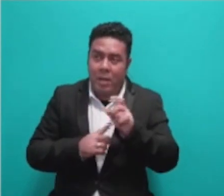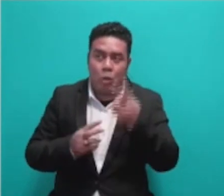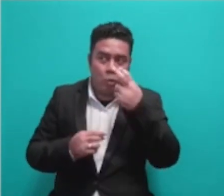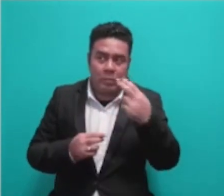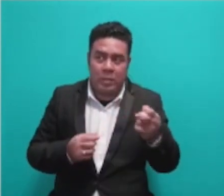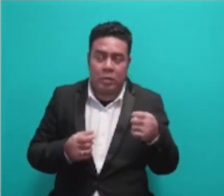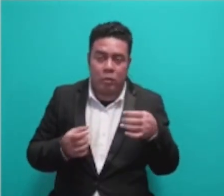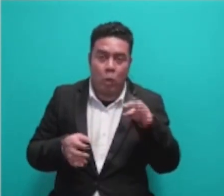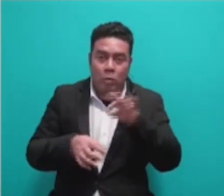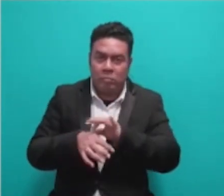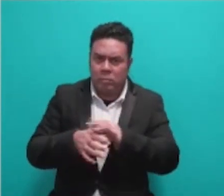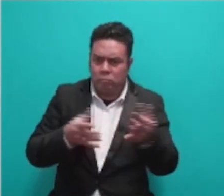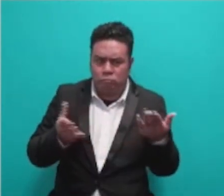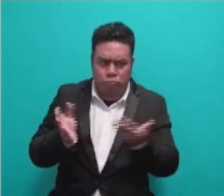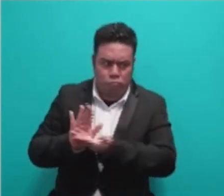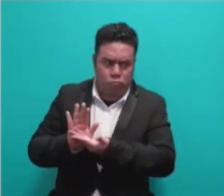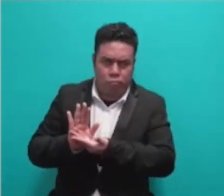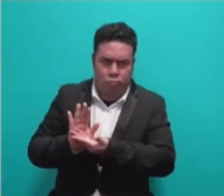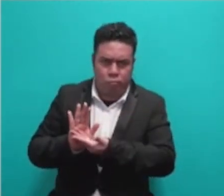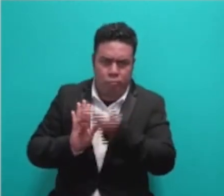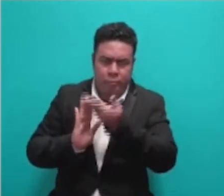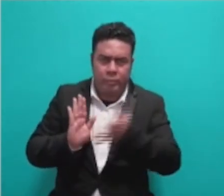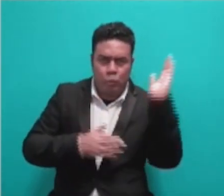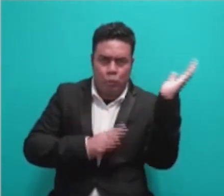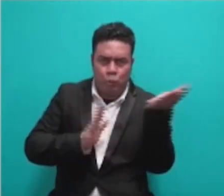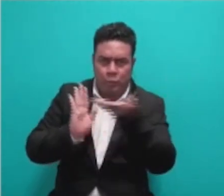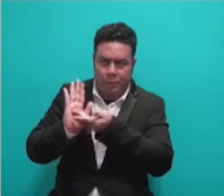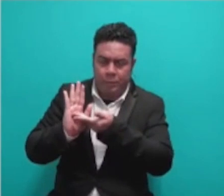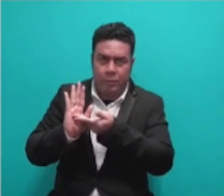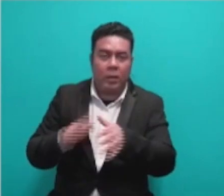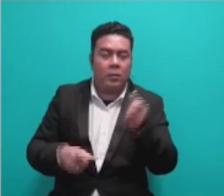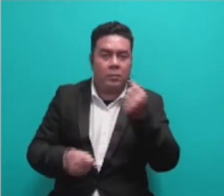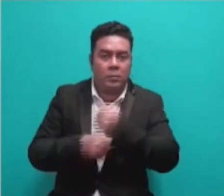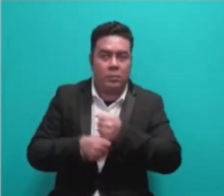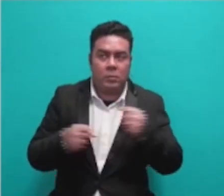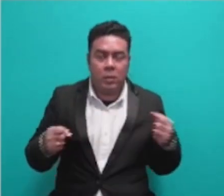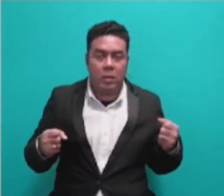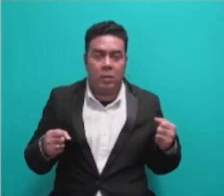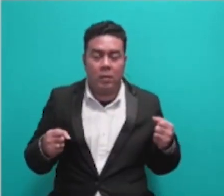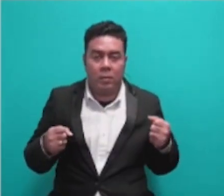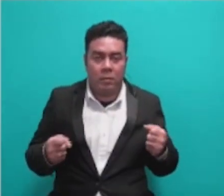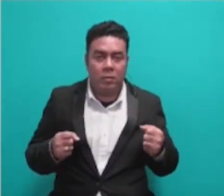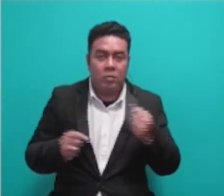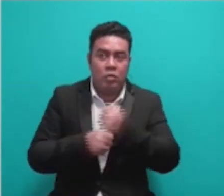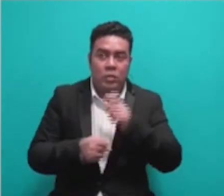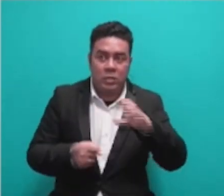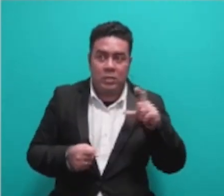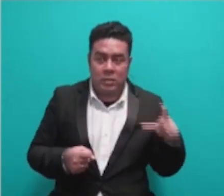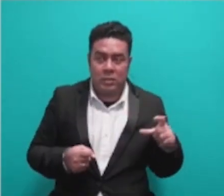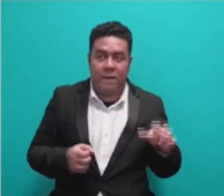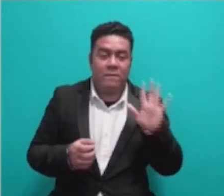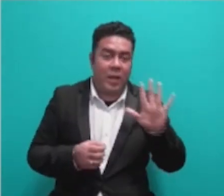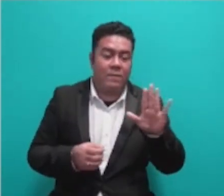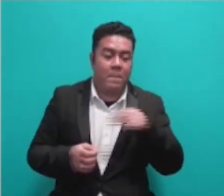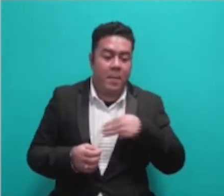hospitality. That is a new insertion, and that has taken away the veto power of the GCC, that where 5 members are nominated